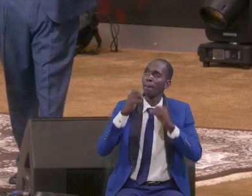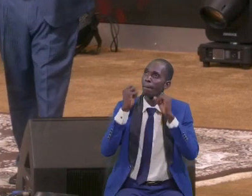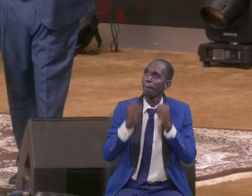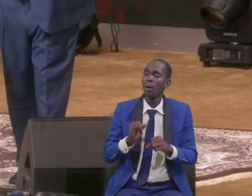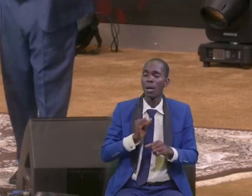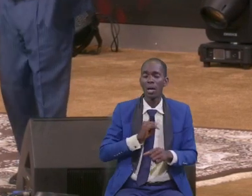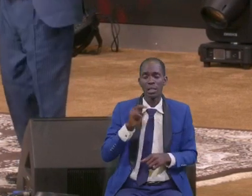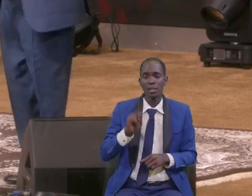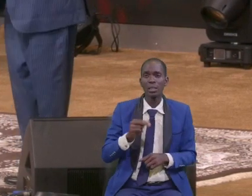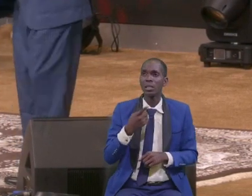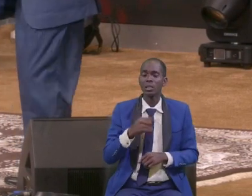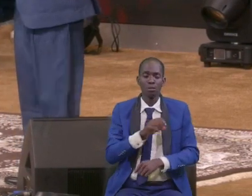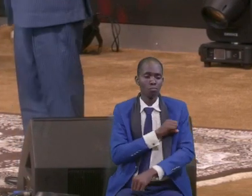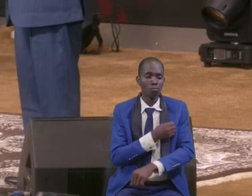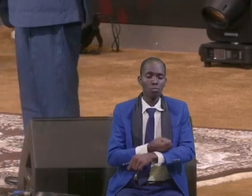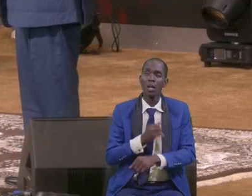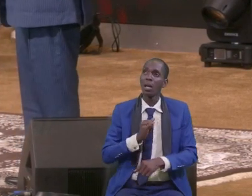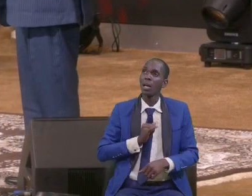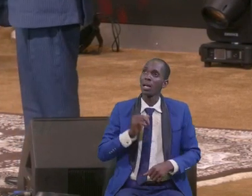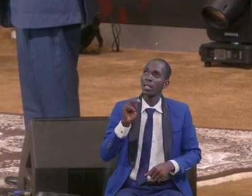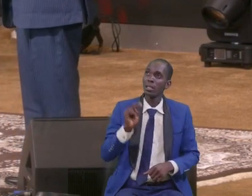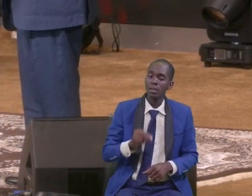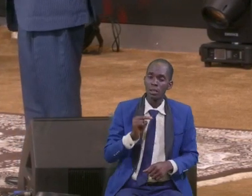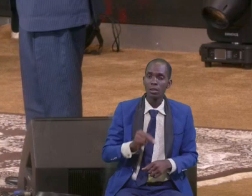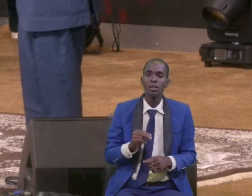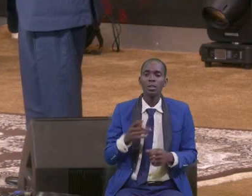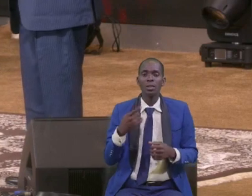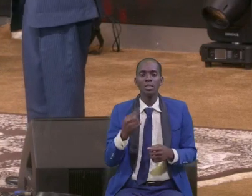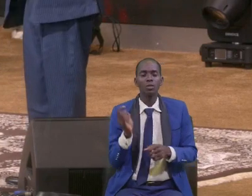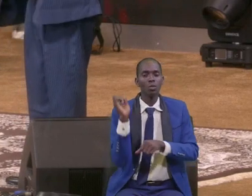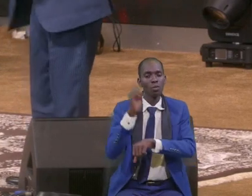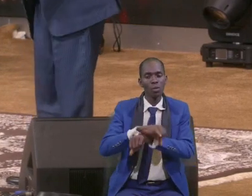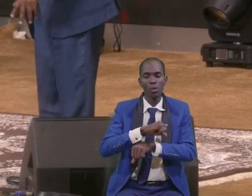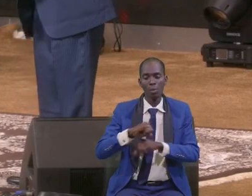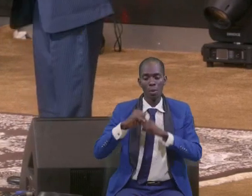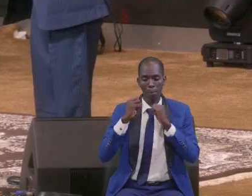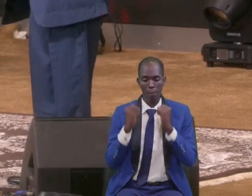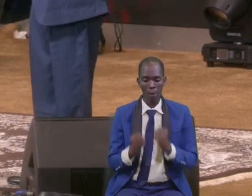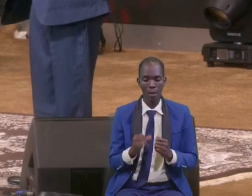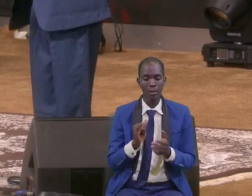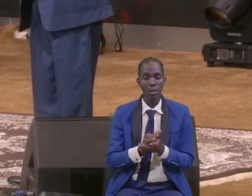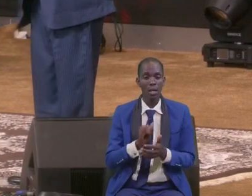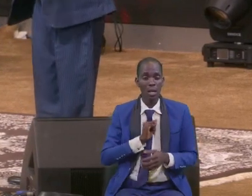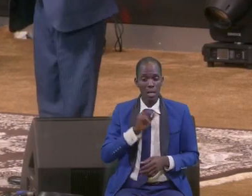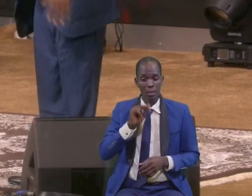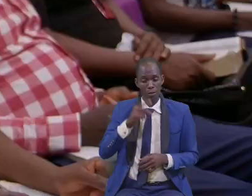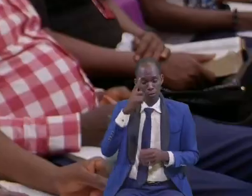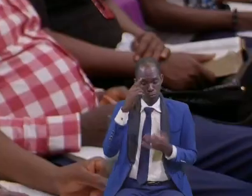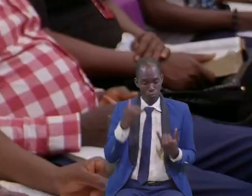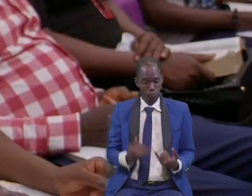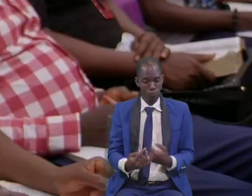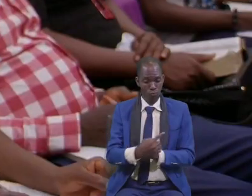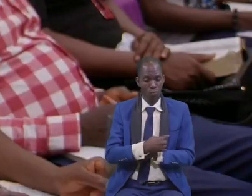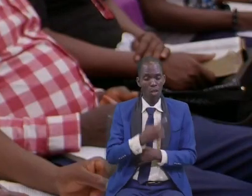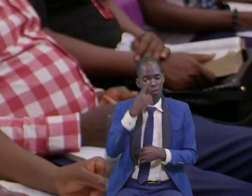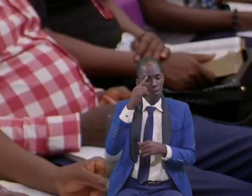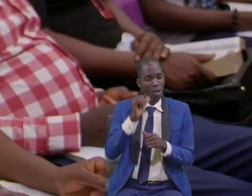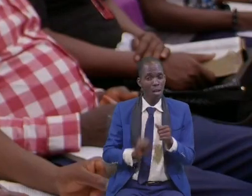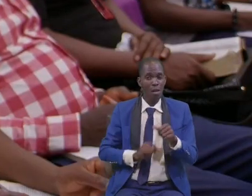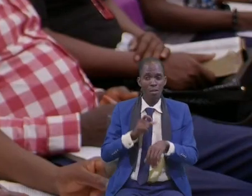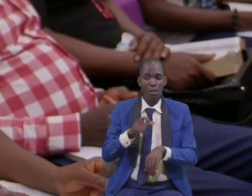the strength I need, what I need, the overcoming power that I need for today and for every time to